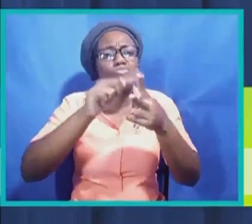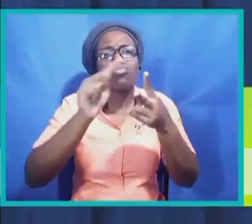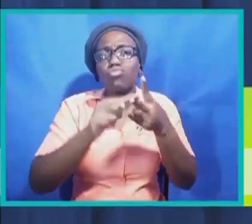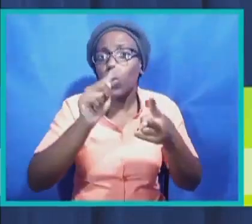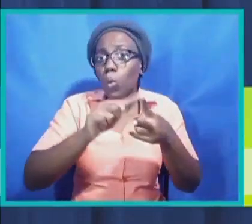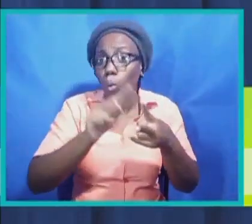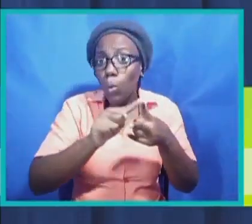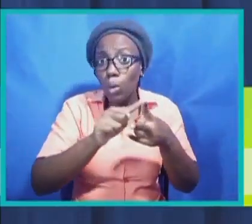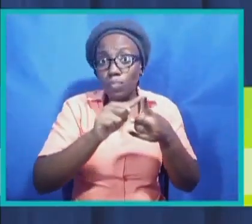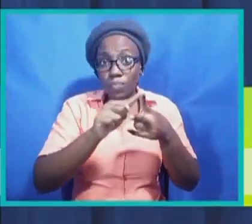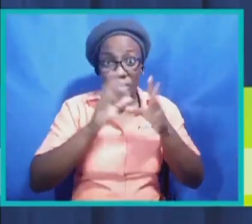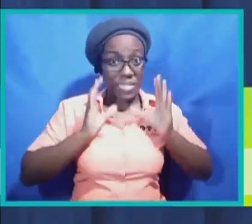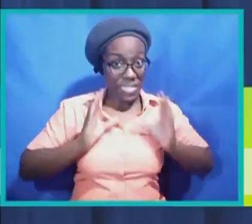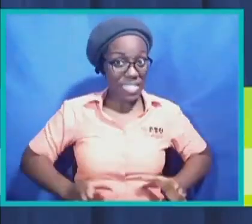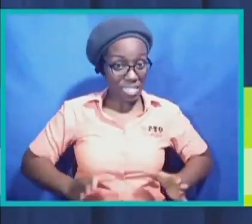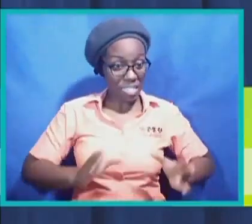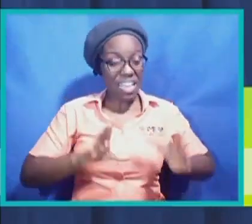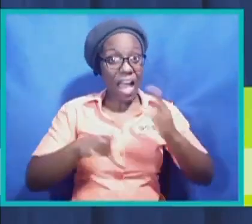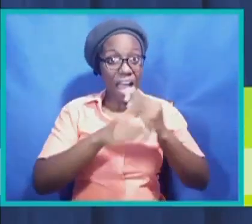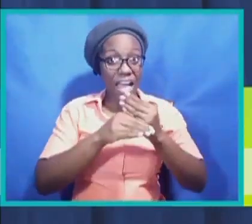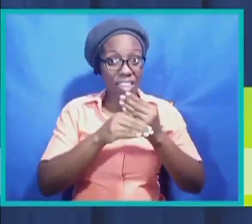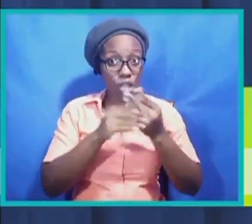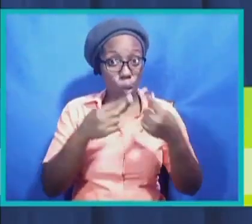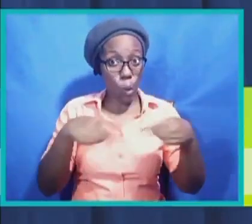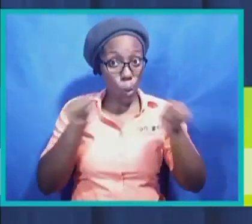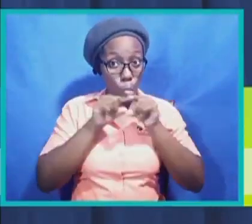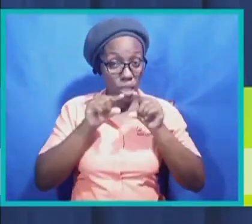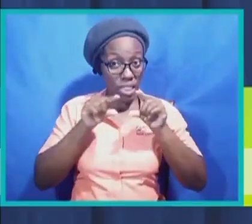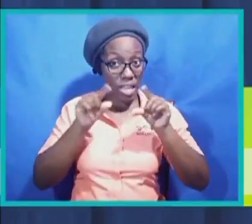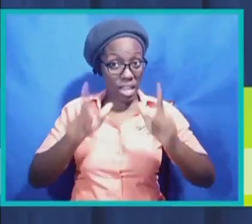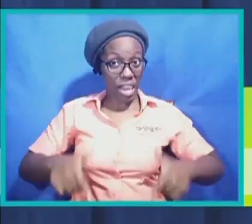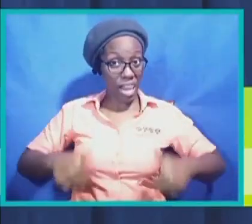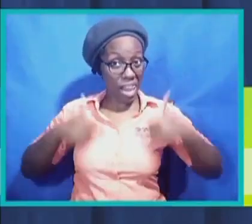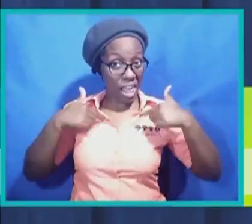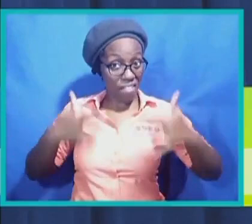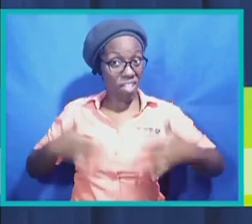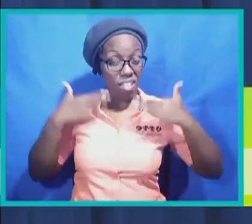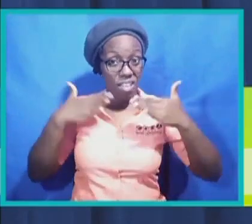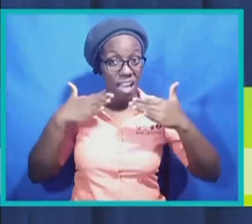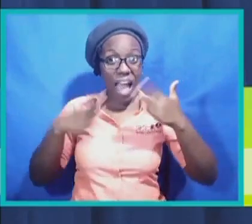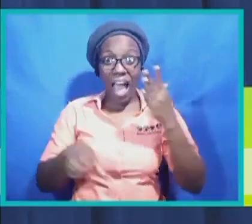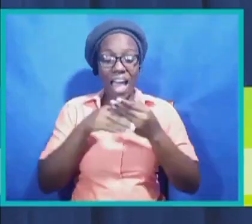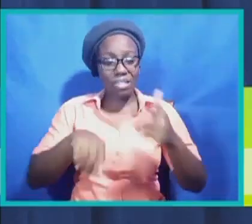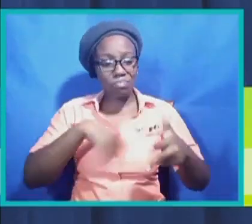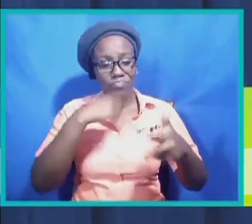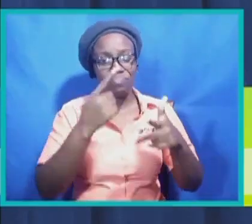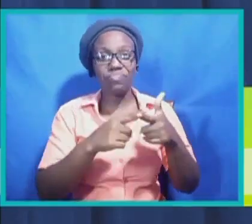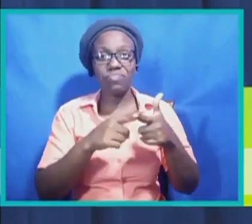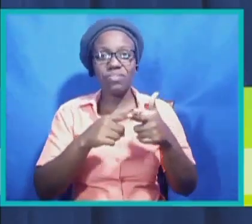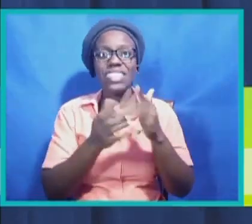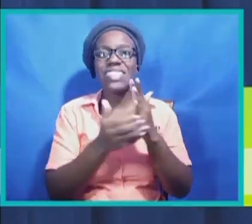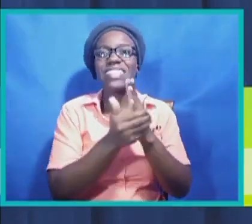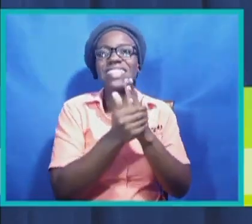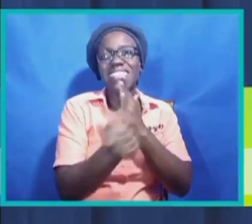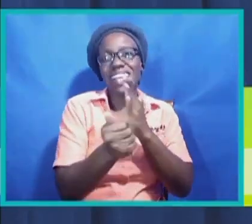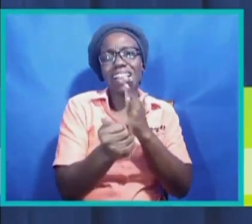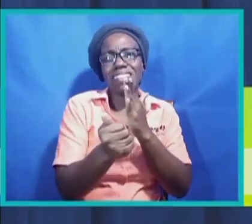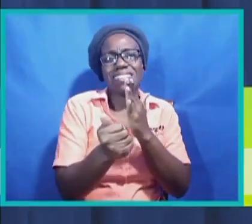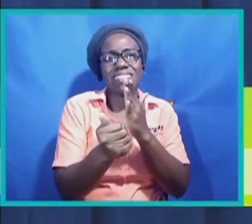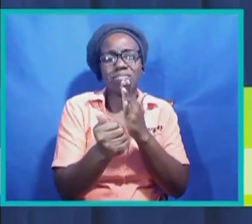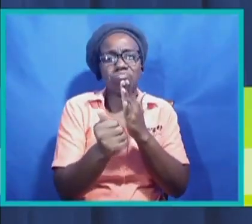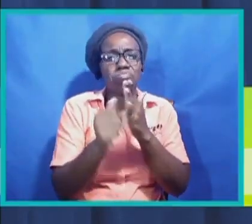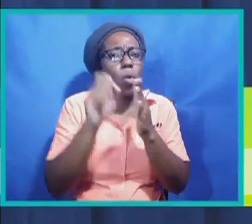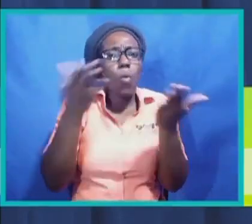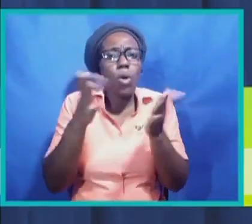the quality of life, but on the other side, in terms of the skills and competencies required to fulfill your